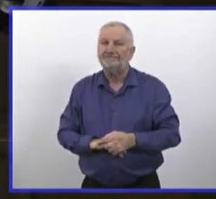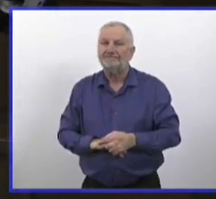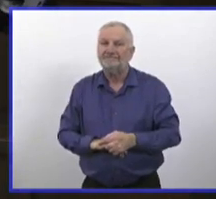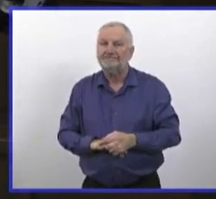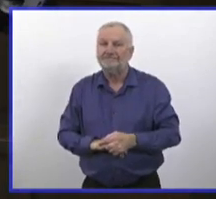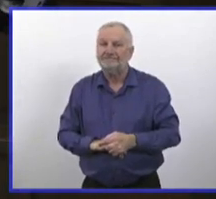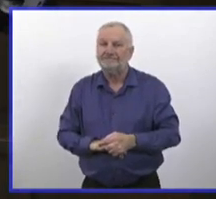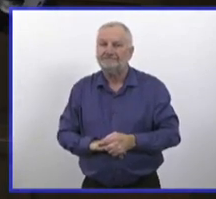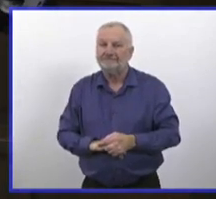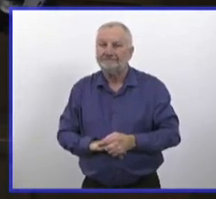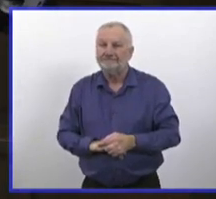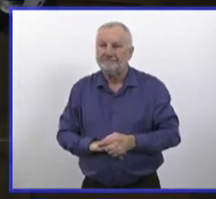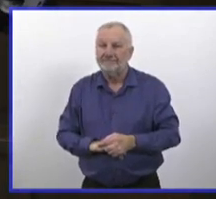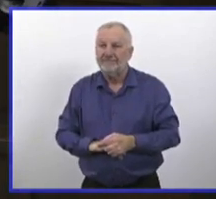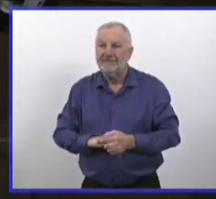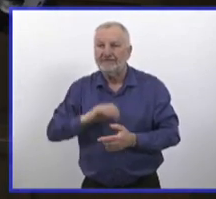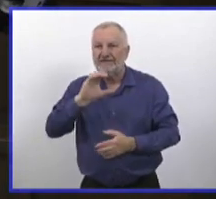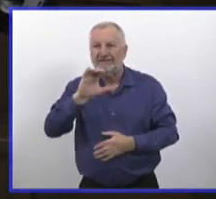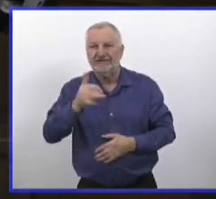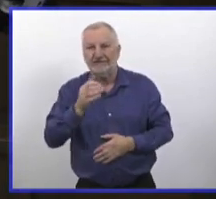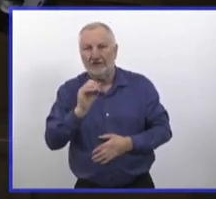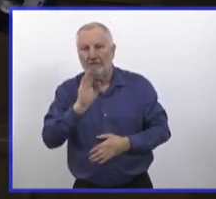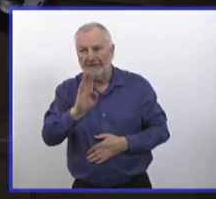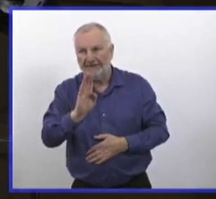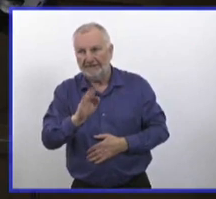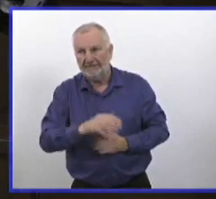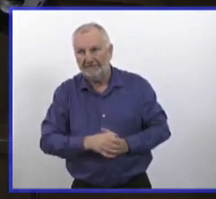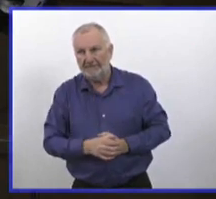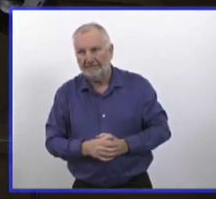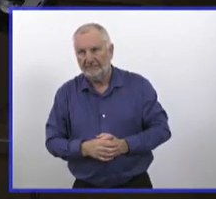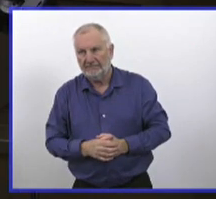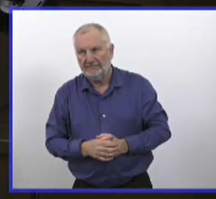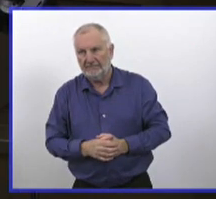From CJOB, Anya.